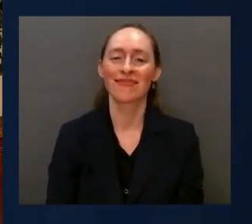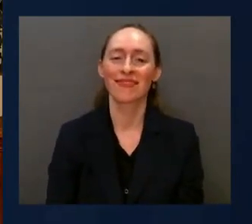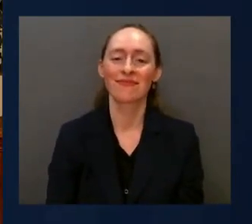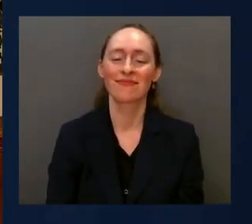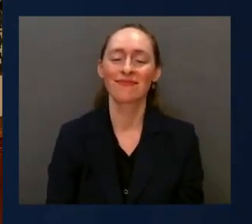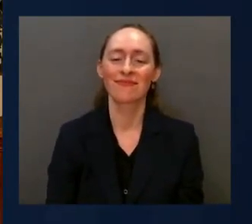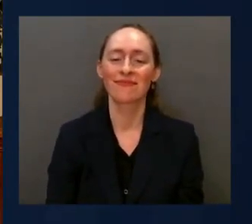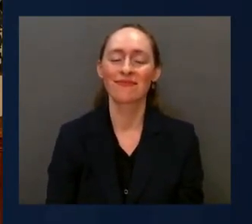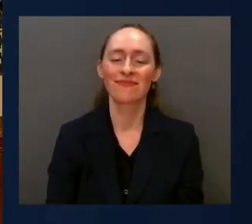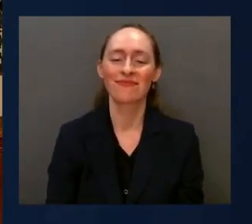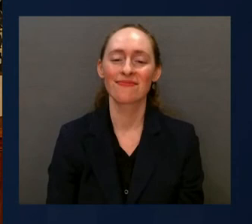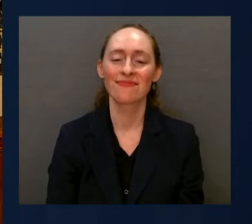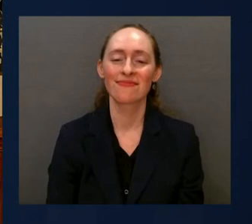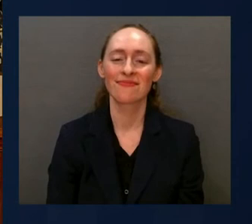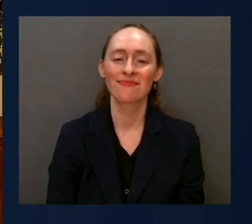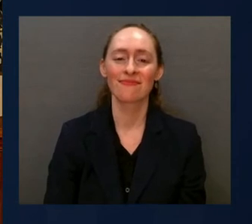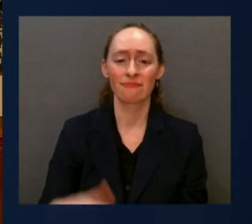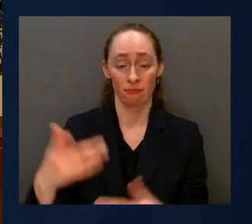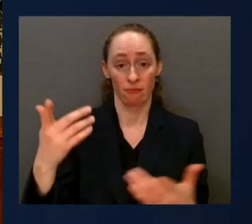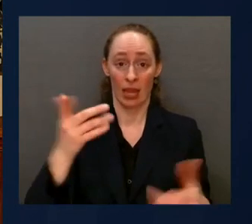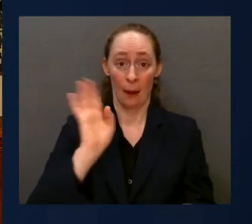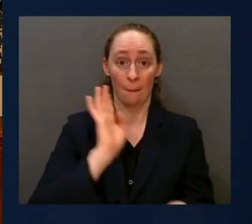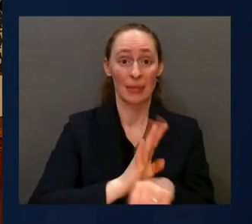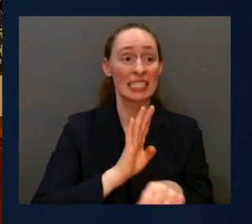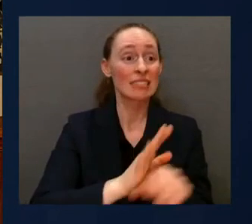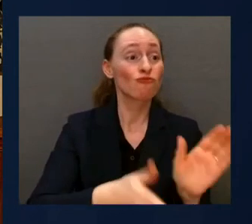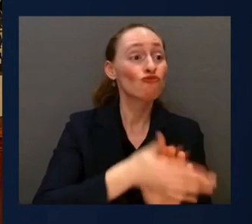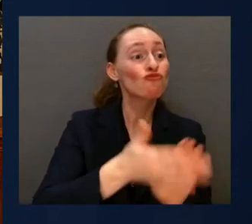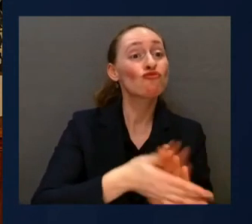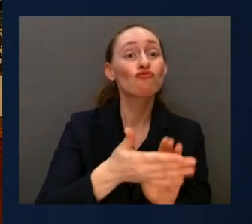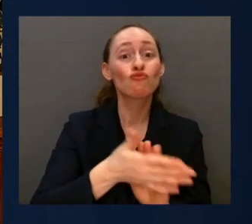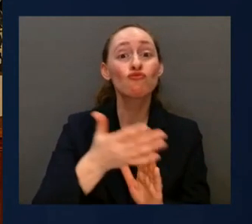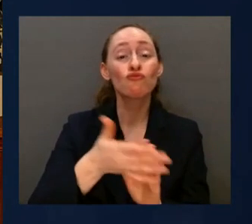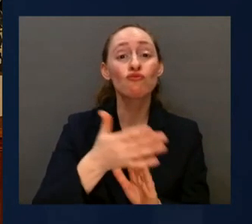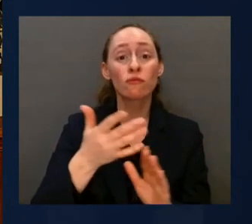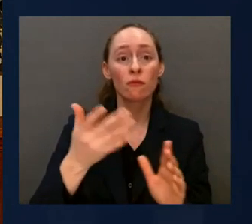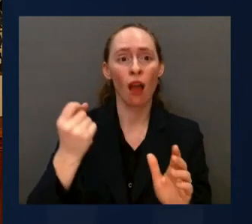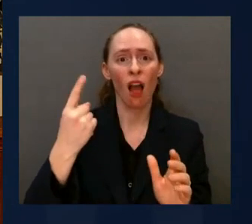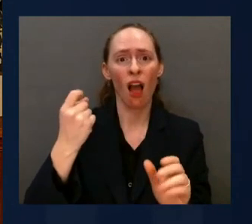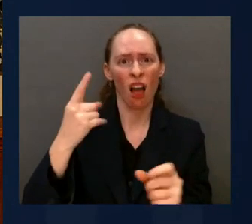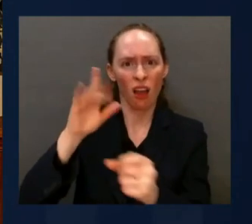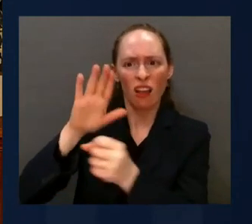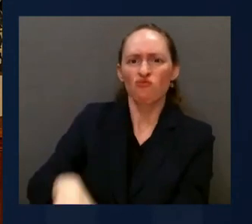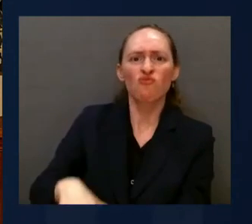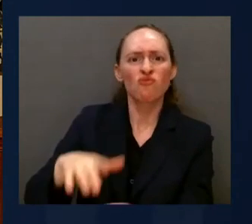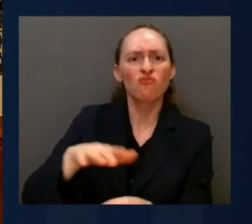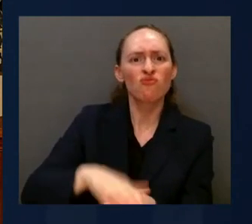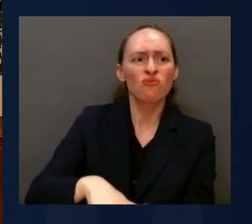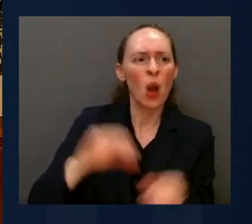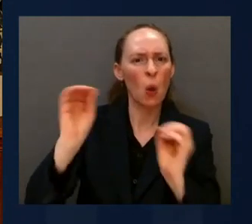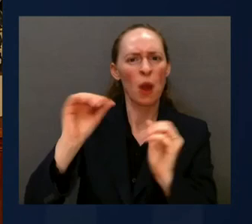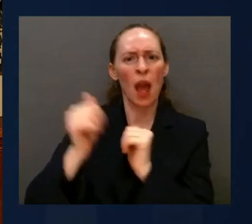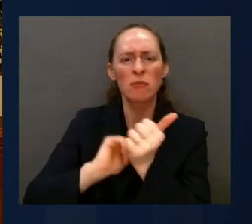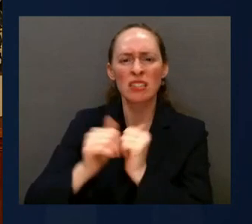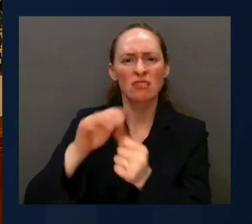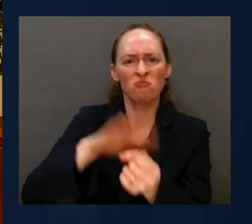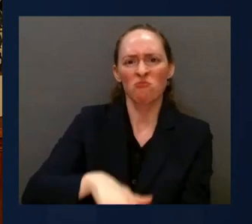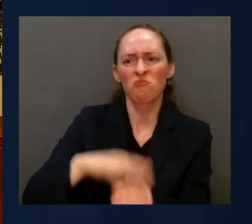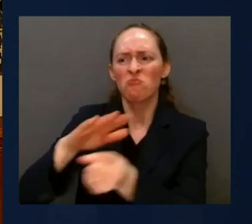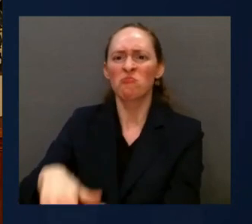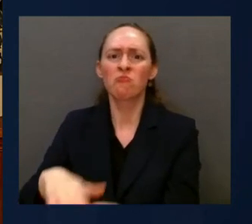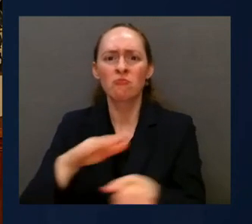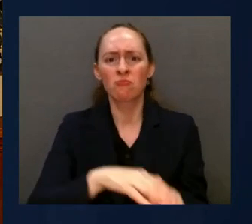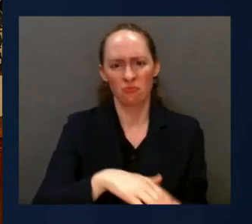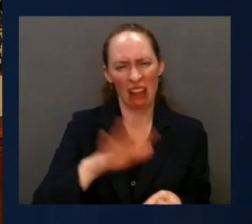exploitation. Last year, I cracked down with the help of many of you on foreign shipping companies that were making you pay higher prices for every